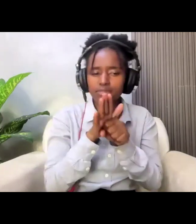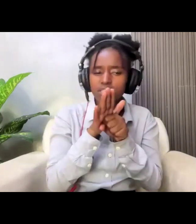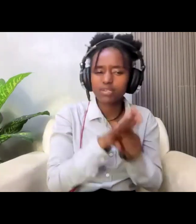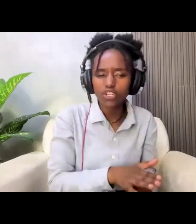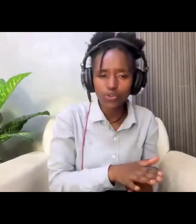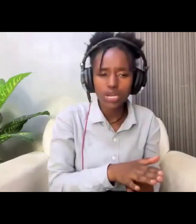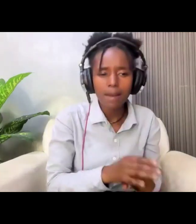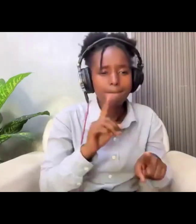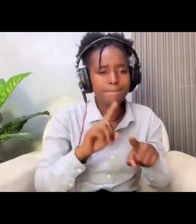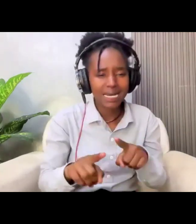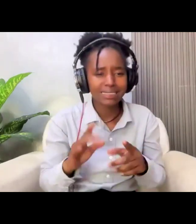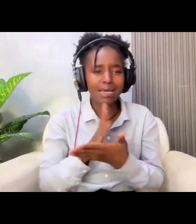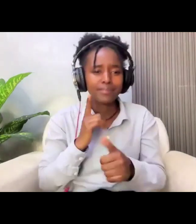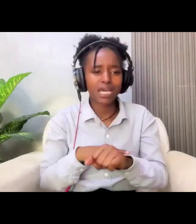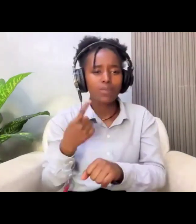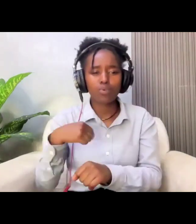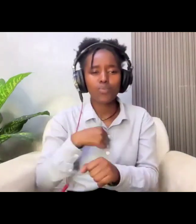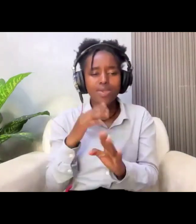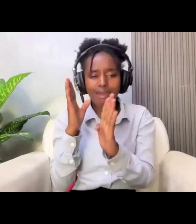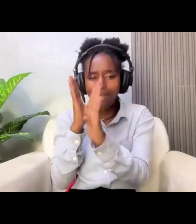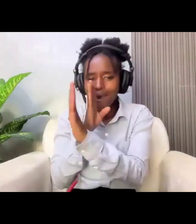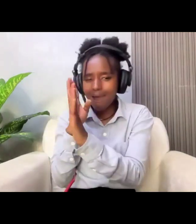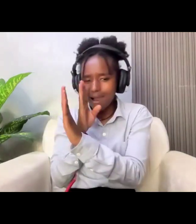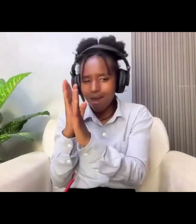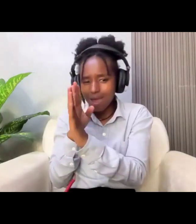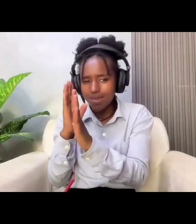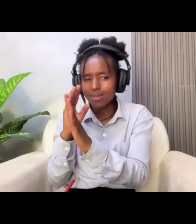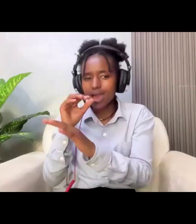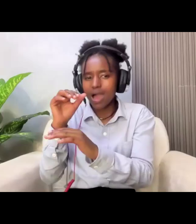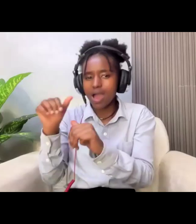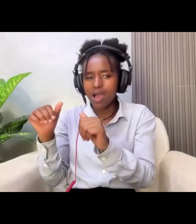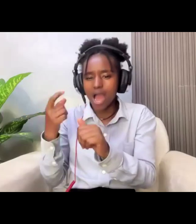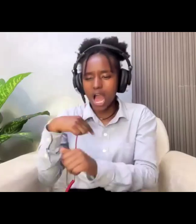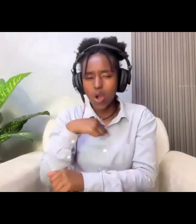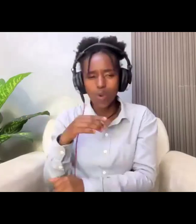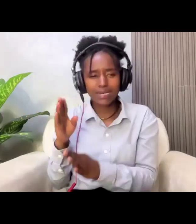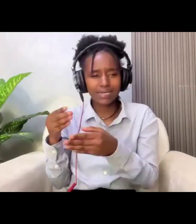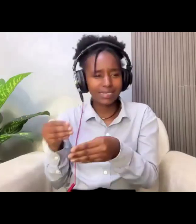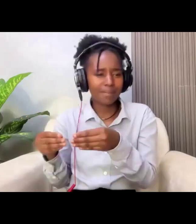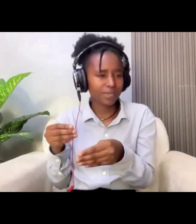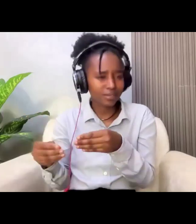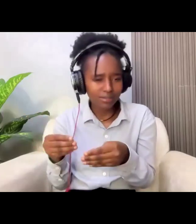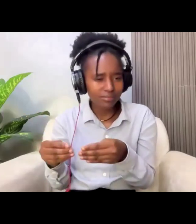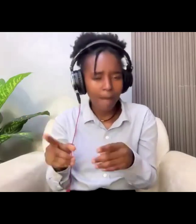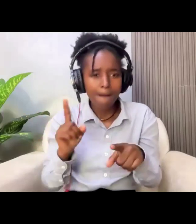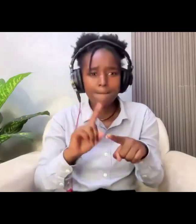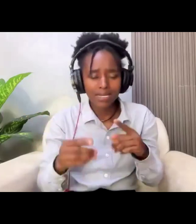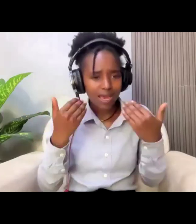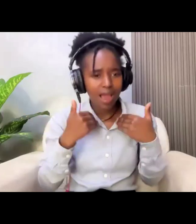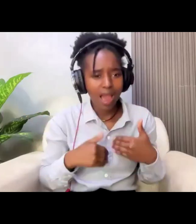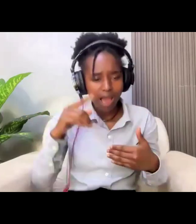We tend to hide stuff like our disability, and I believe that